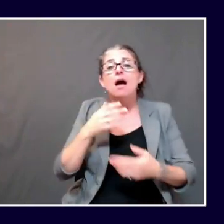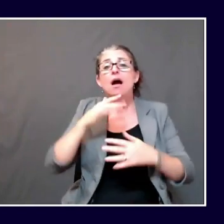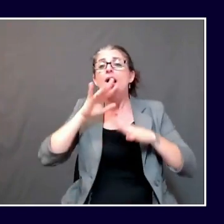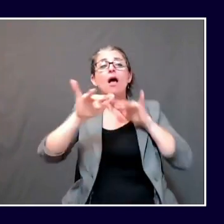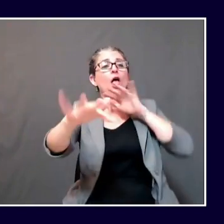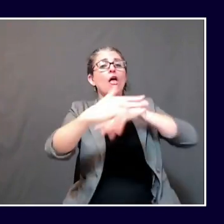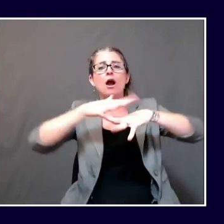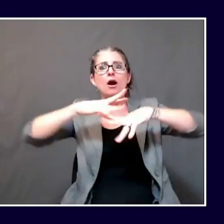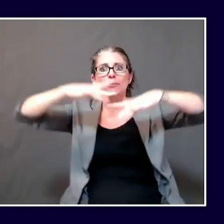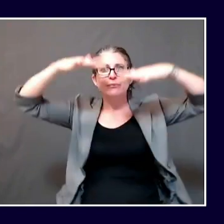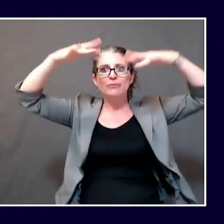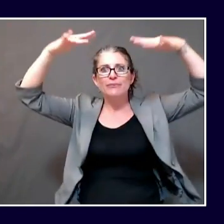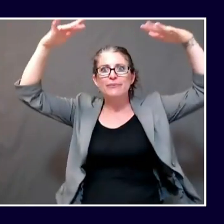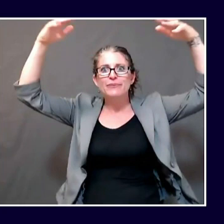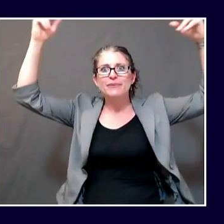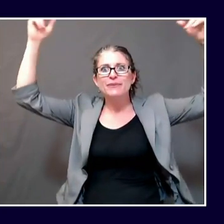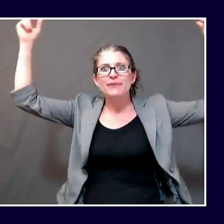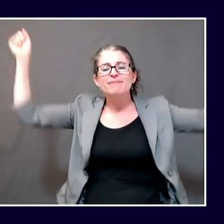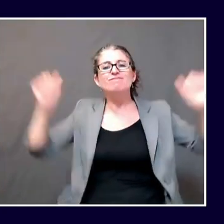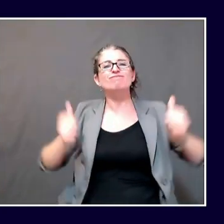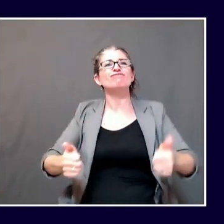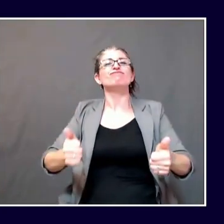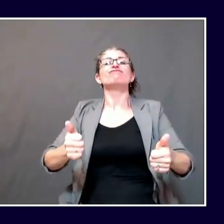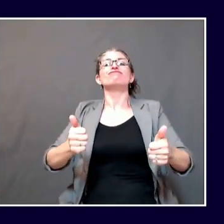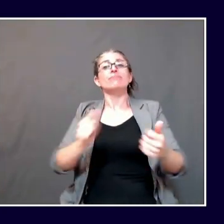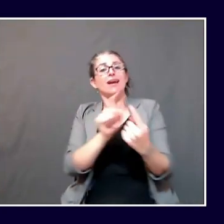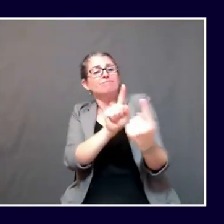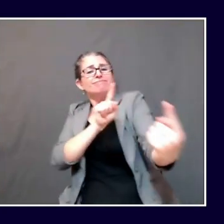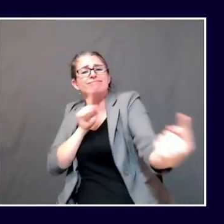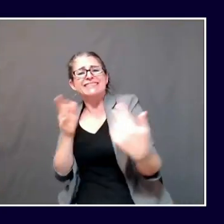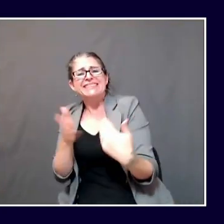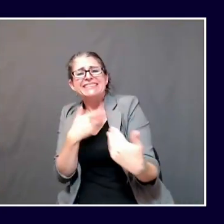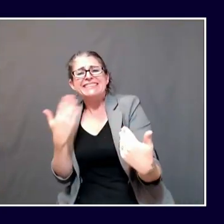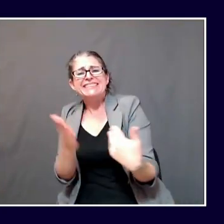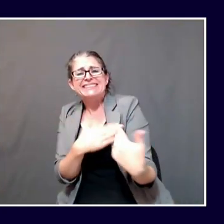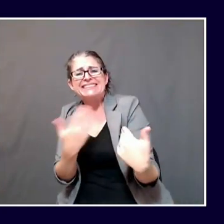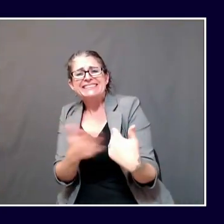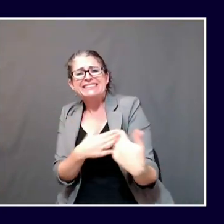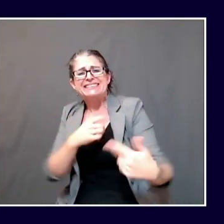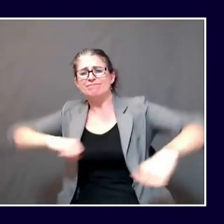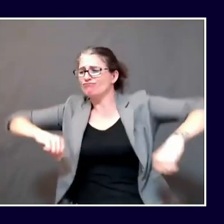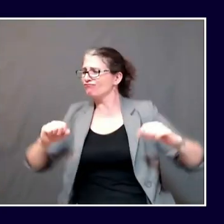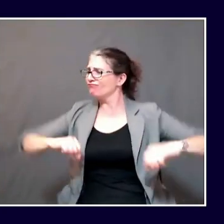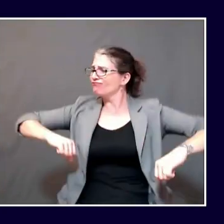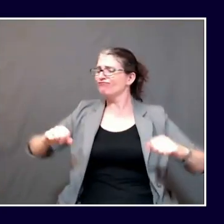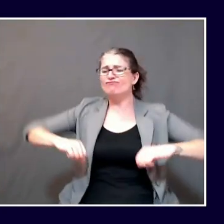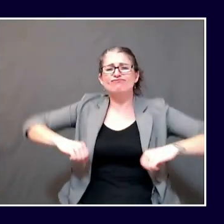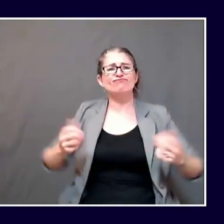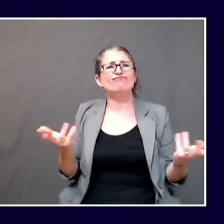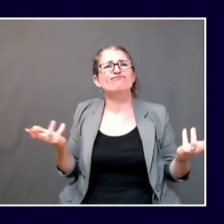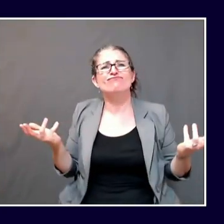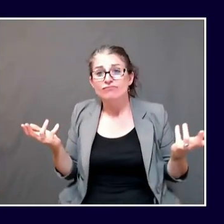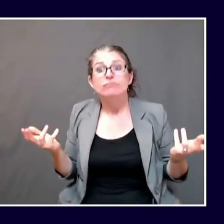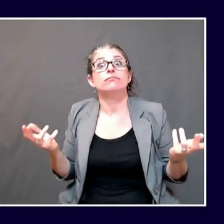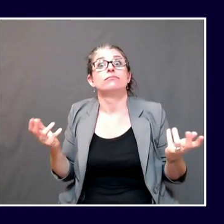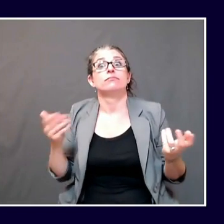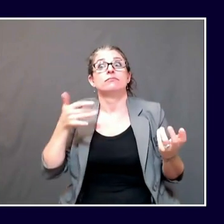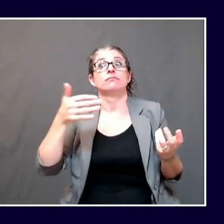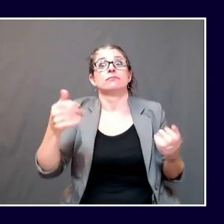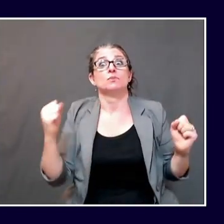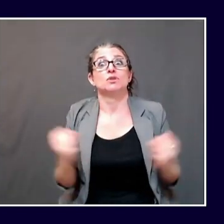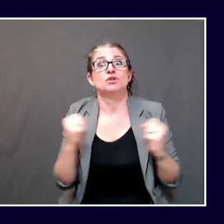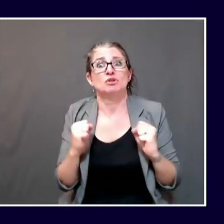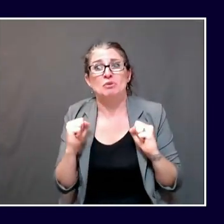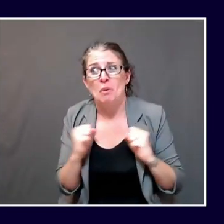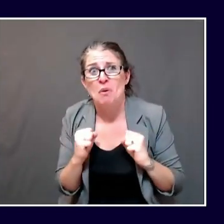activities indoors, where we might be closer together, where there's not UV light, and where windows are closed, which removes